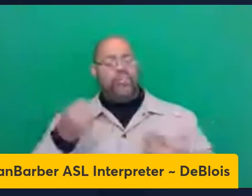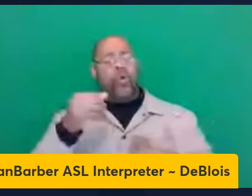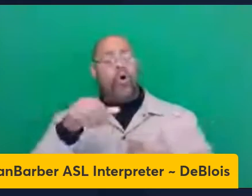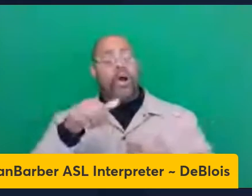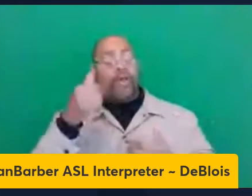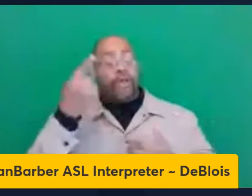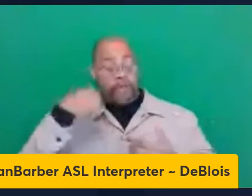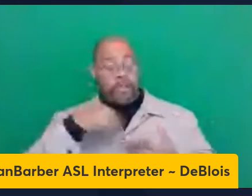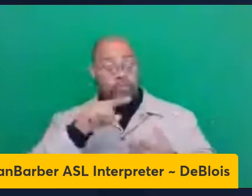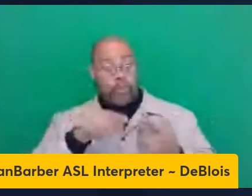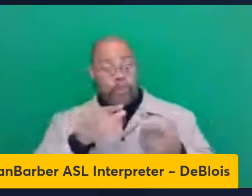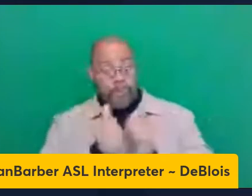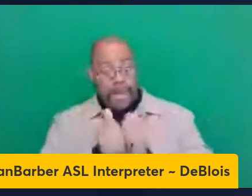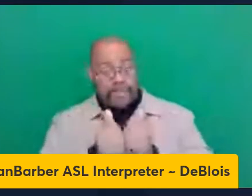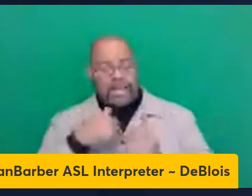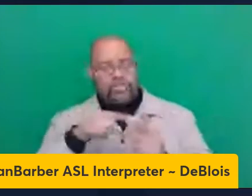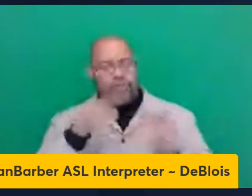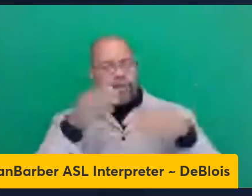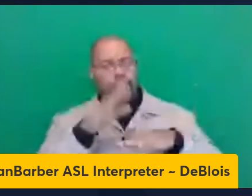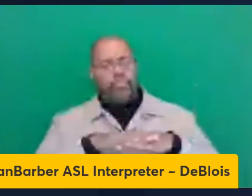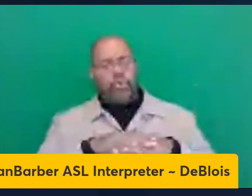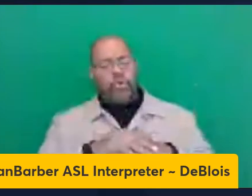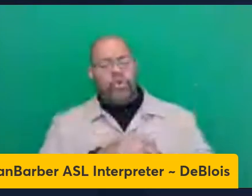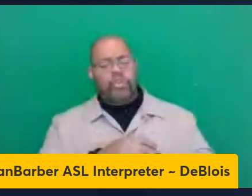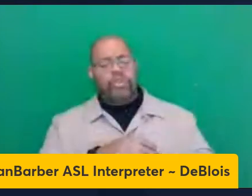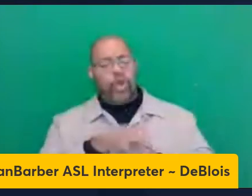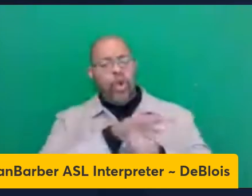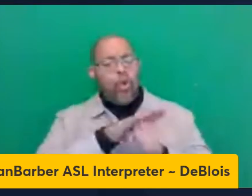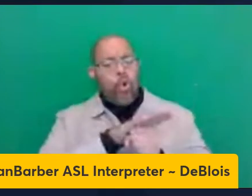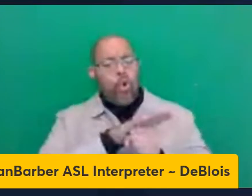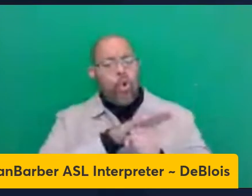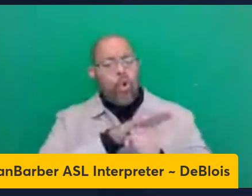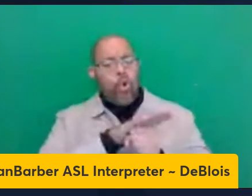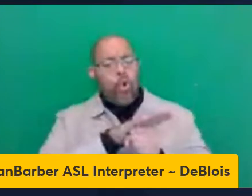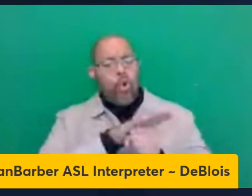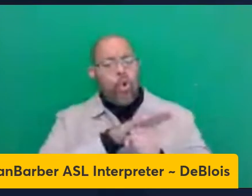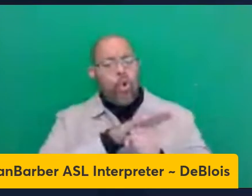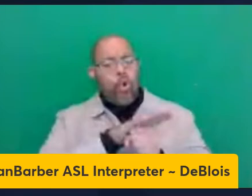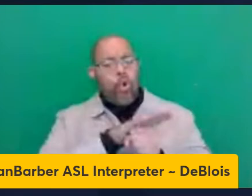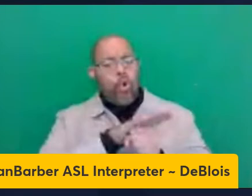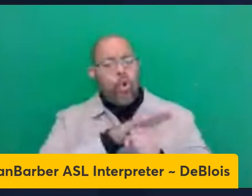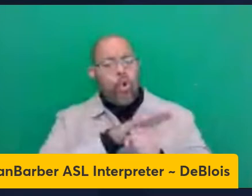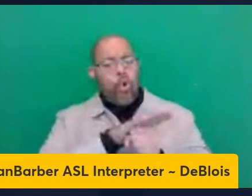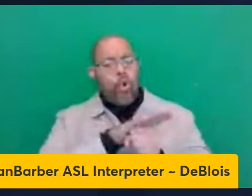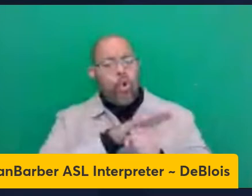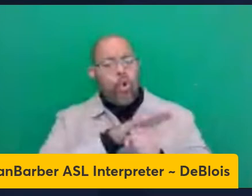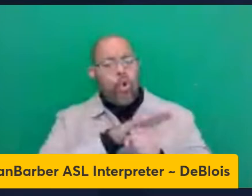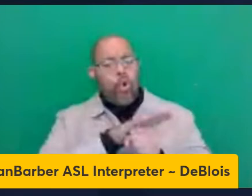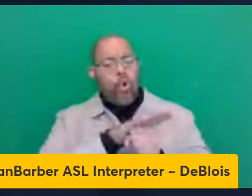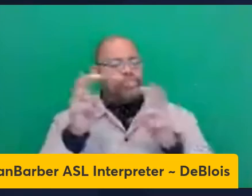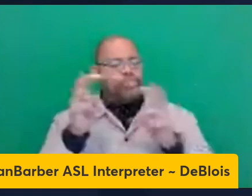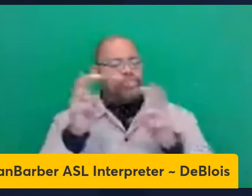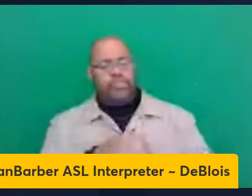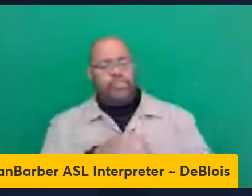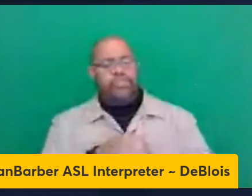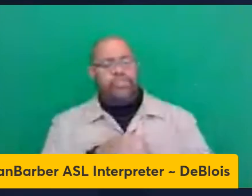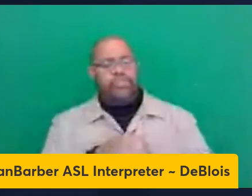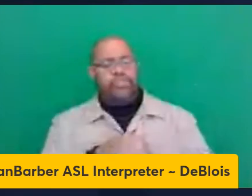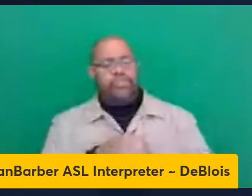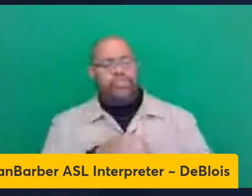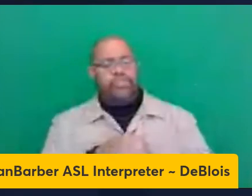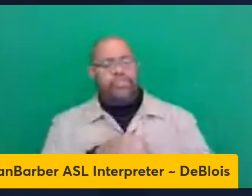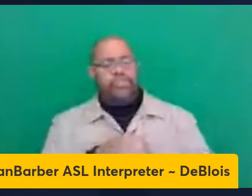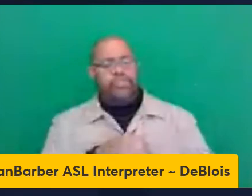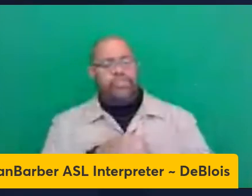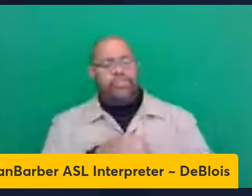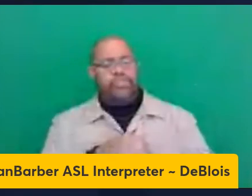need to focus on locally relevant, issues, which is why we do a lot of malaria and COVID and things like that,